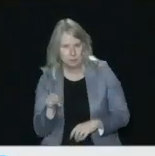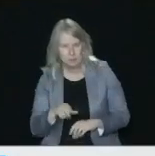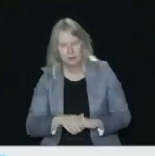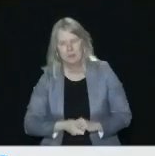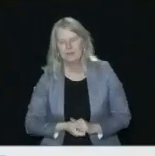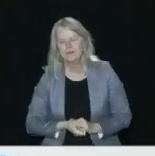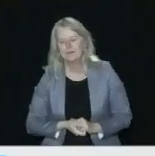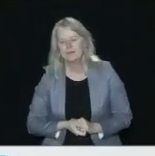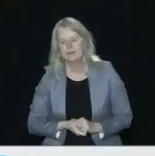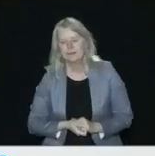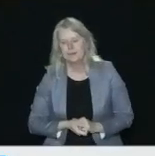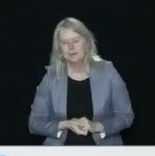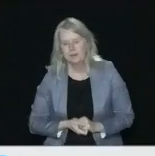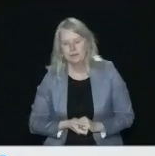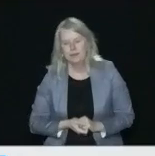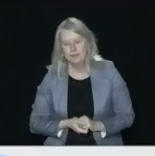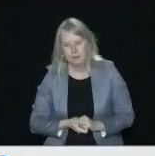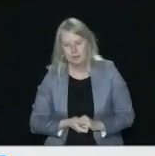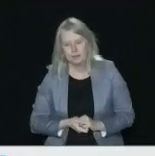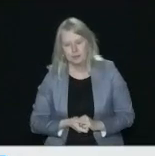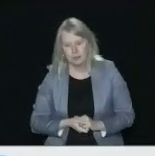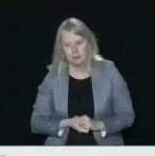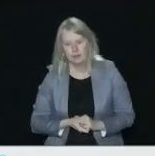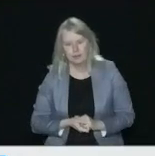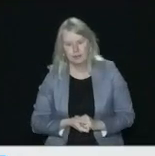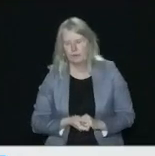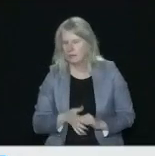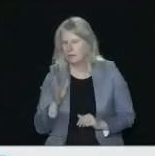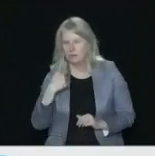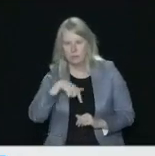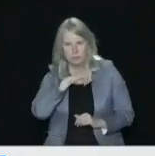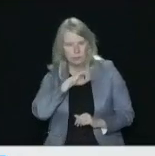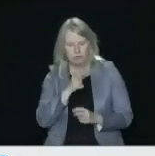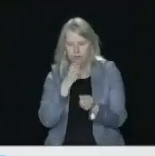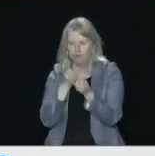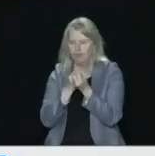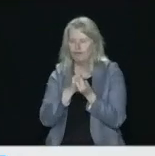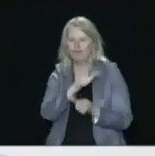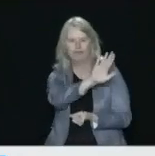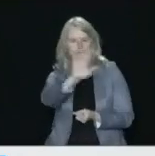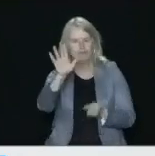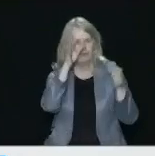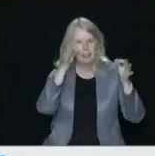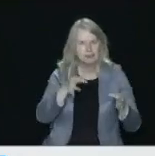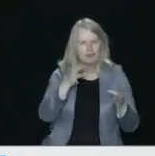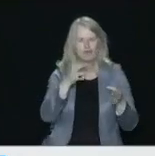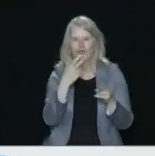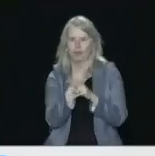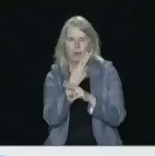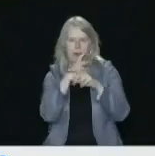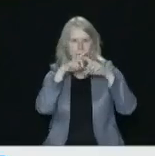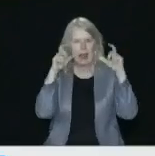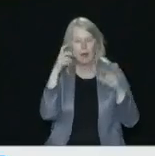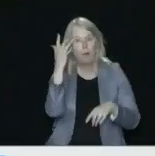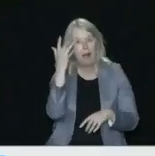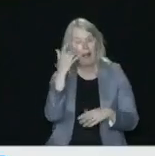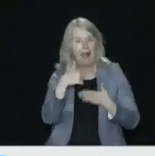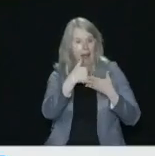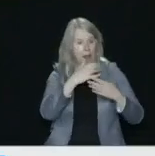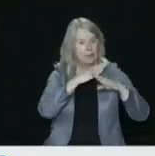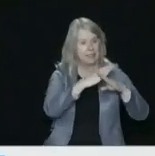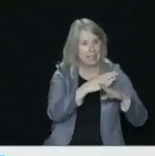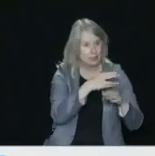be a new guidance issued, let's say, on the 21st of March, because